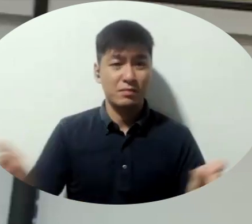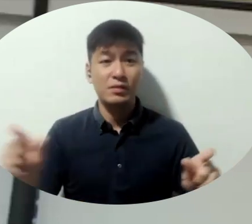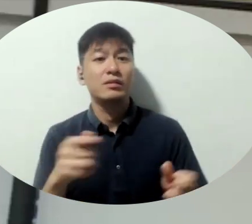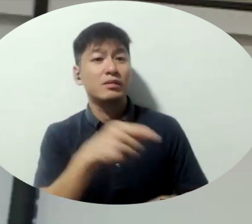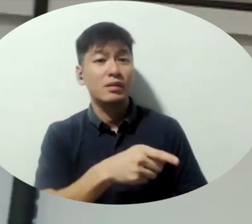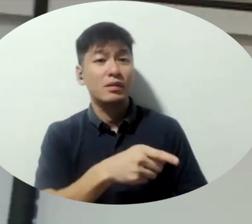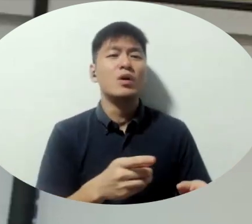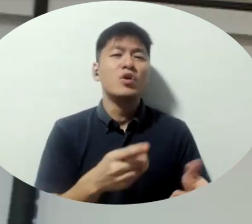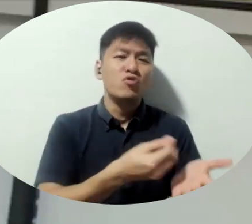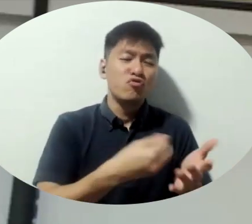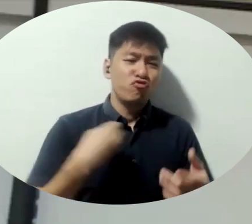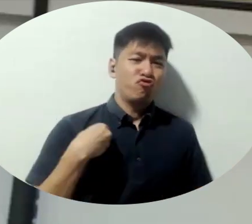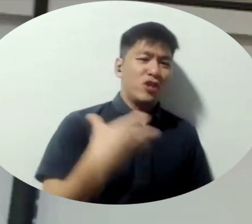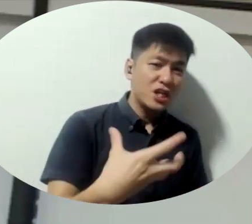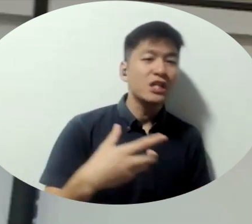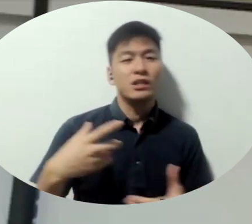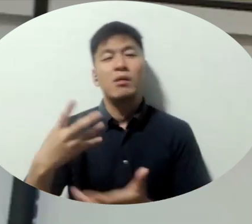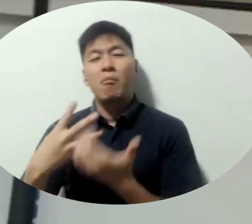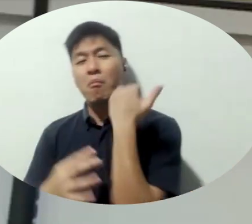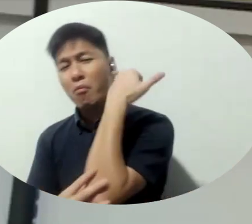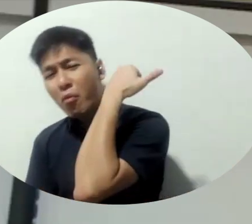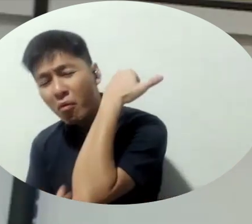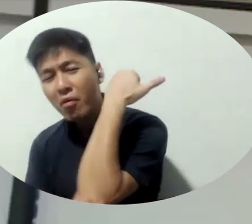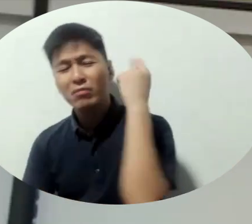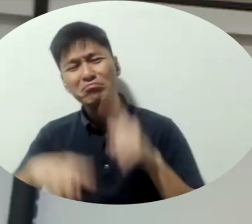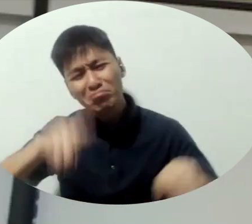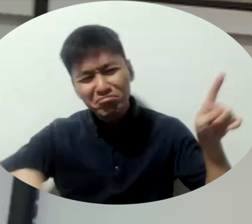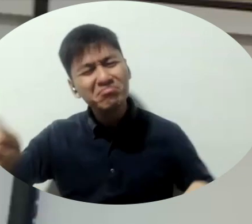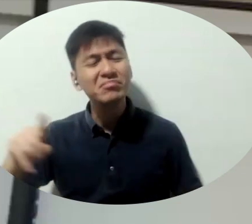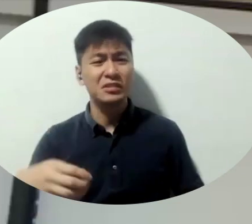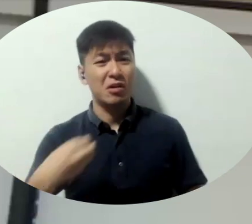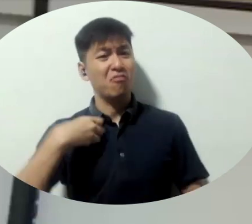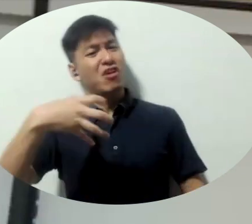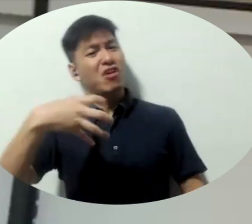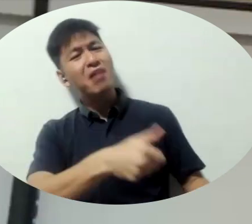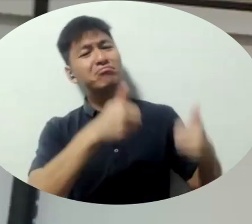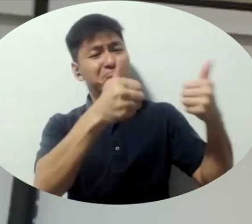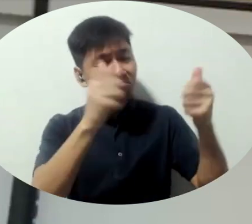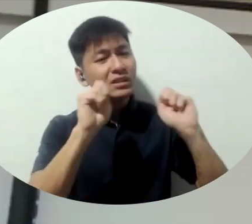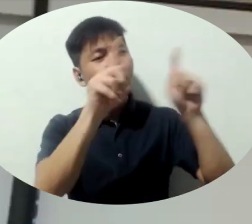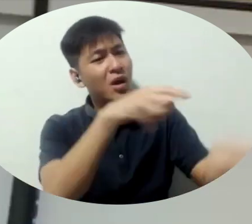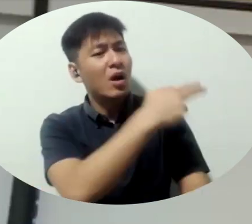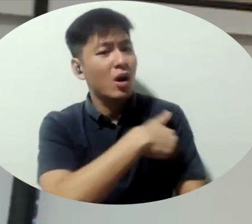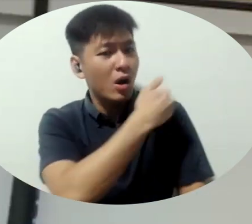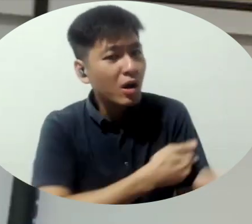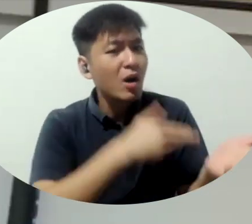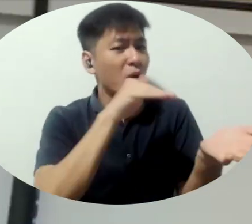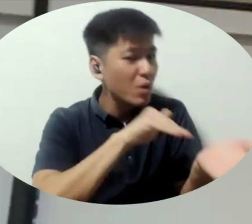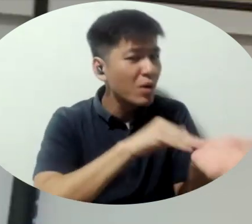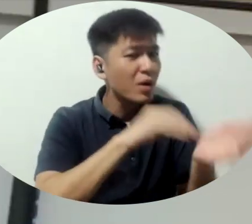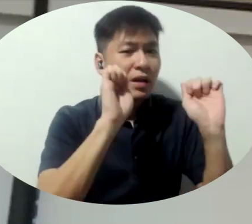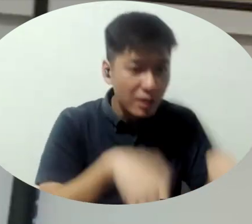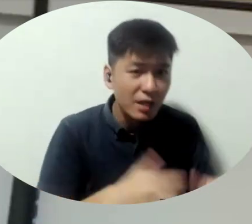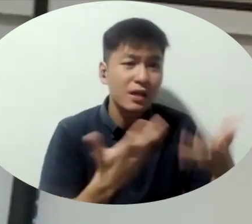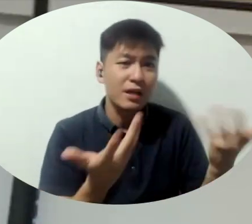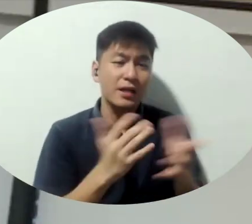urban populations. The cities will have more and they'll have access to health care, where the rural populations may have